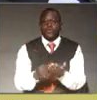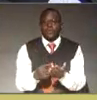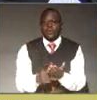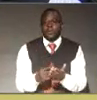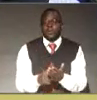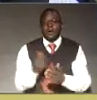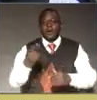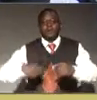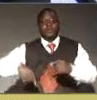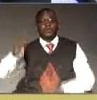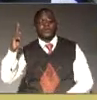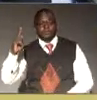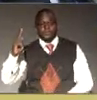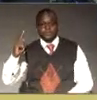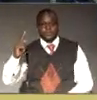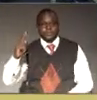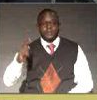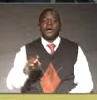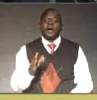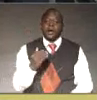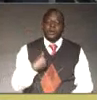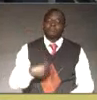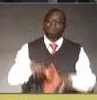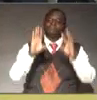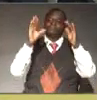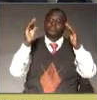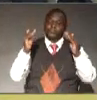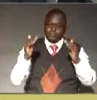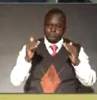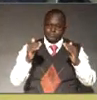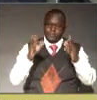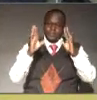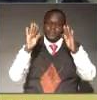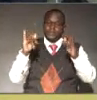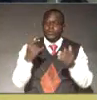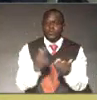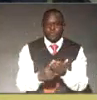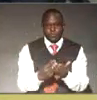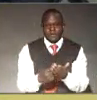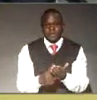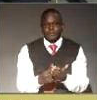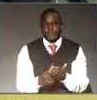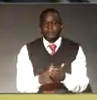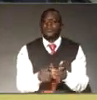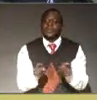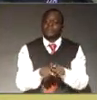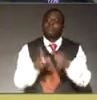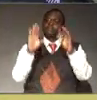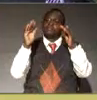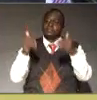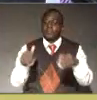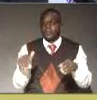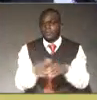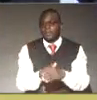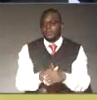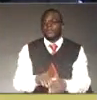have won. I want to congratulate all Ugandans. I want to congratulate members of the